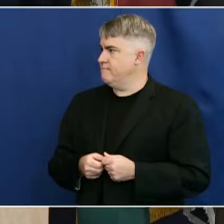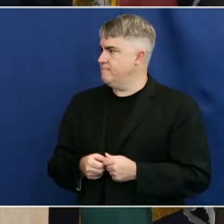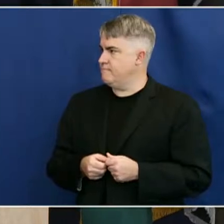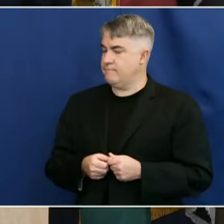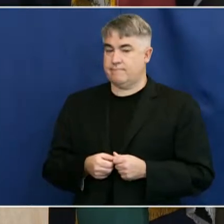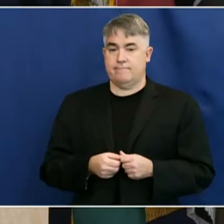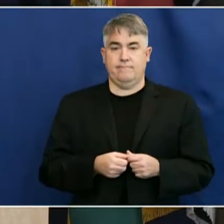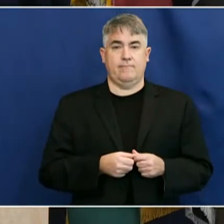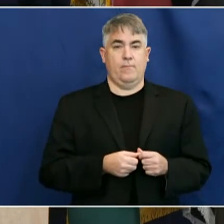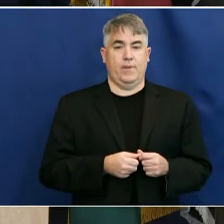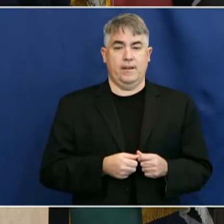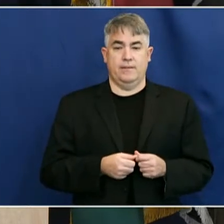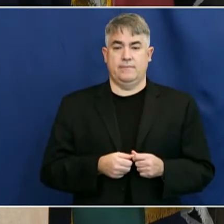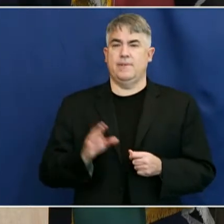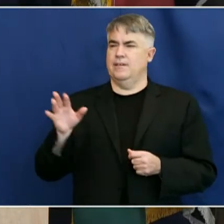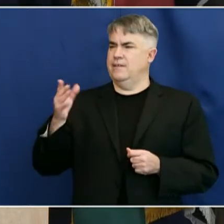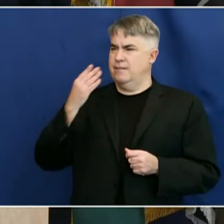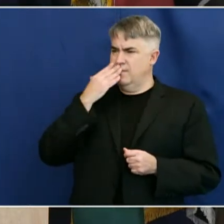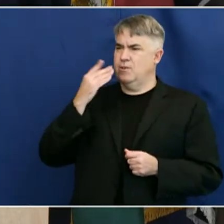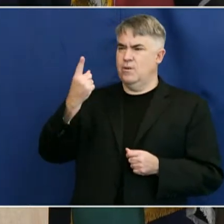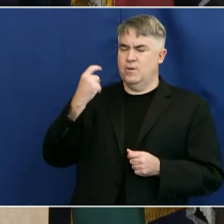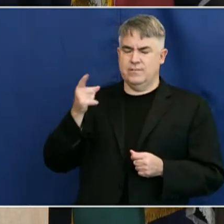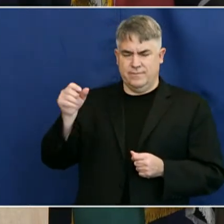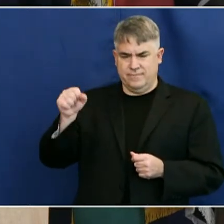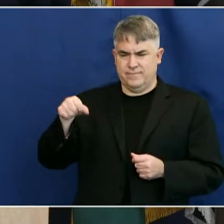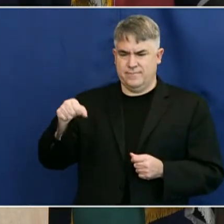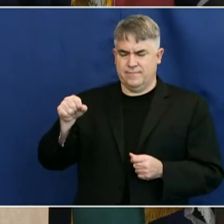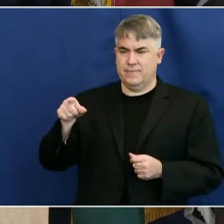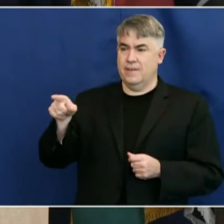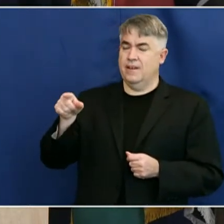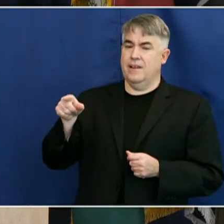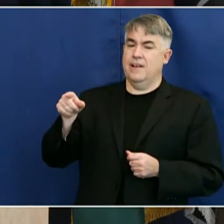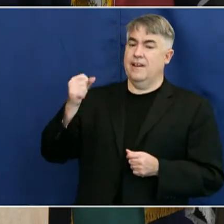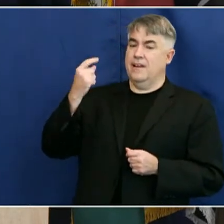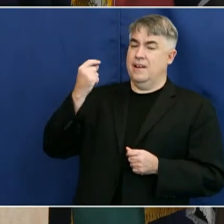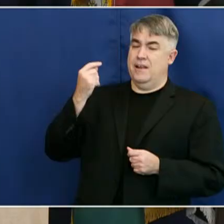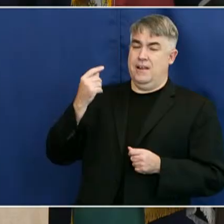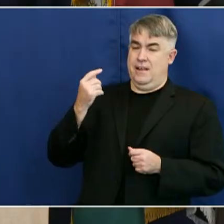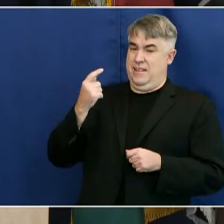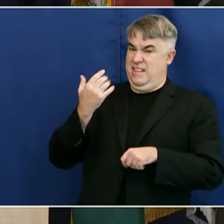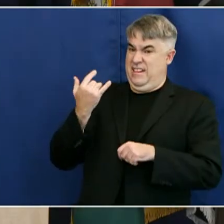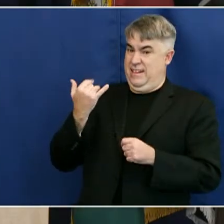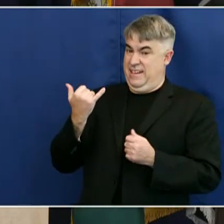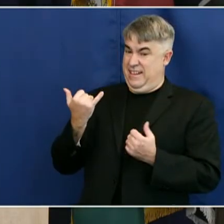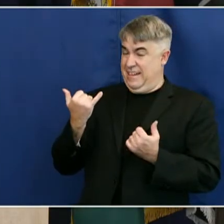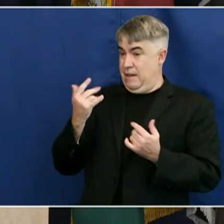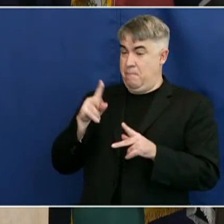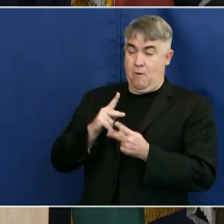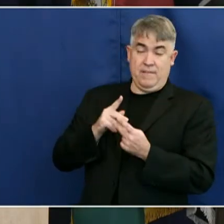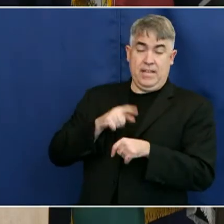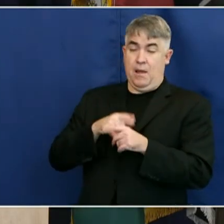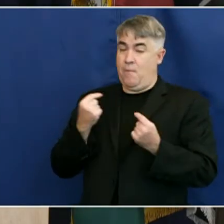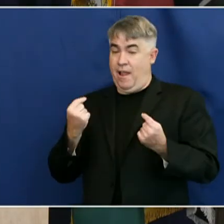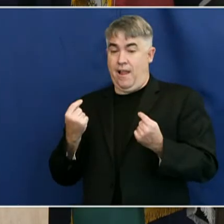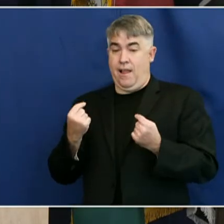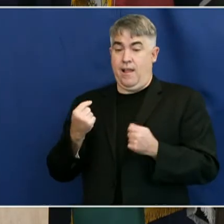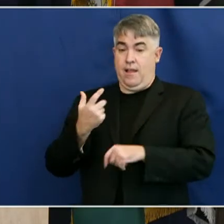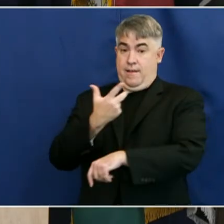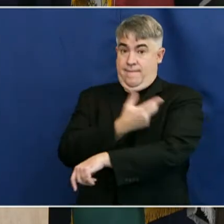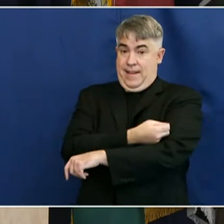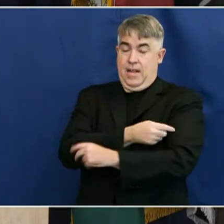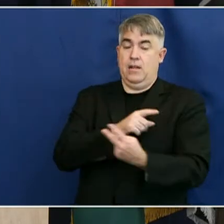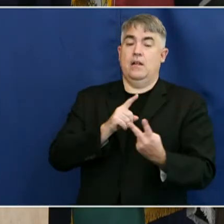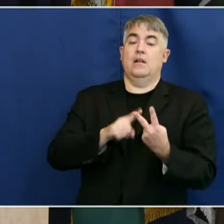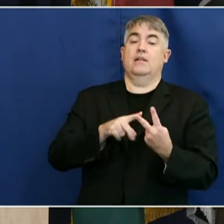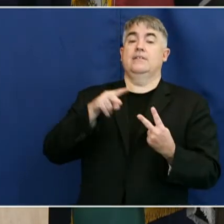Thank you for that question. You know, the ideal time to get the shot series, either the Pfizer